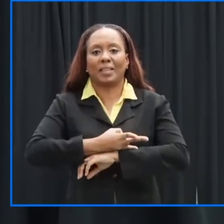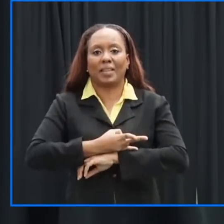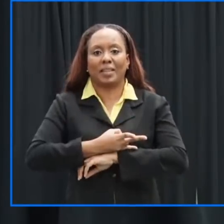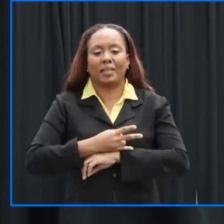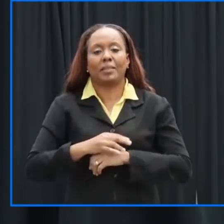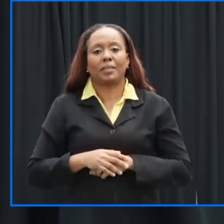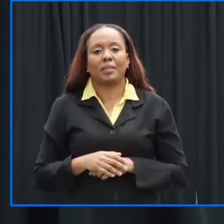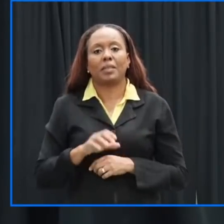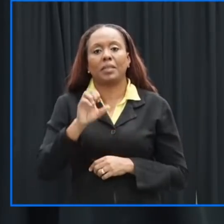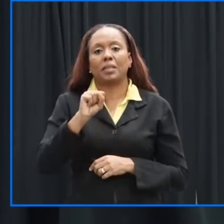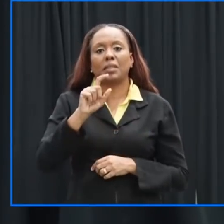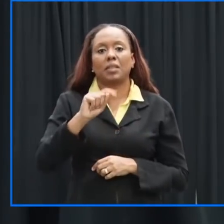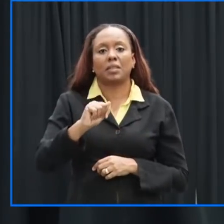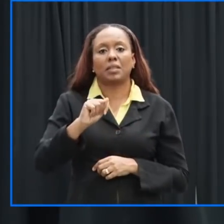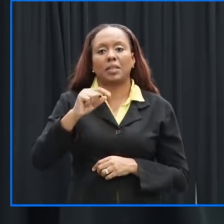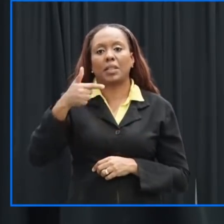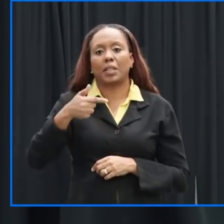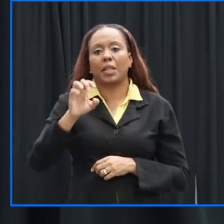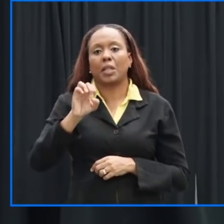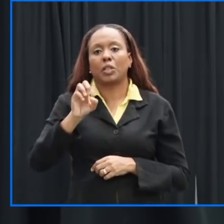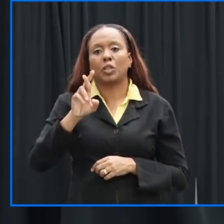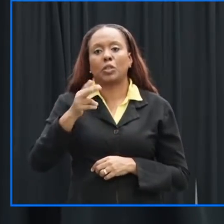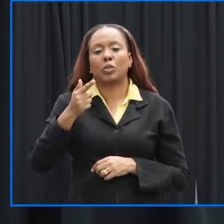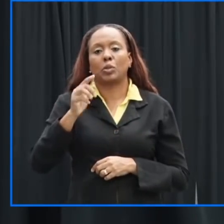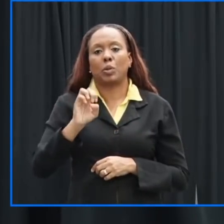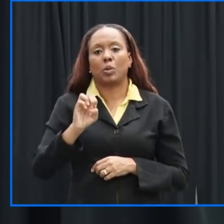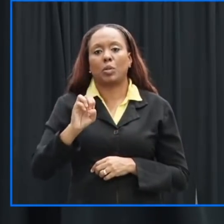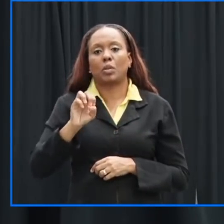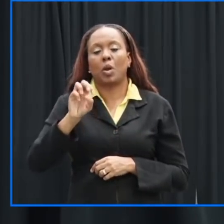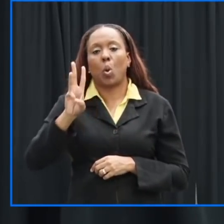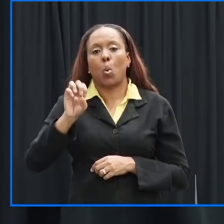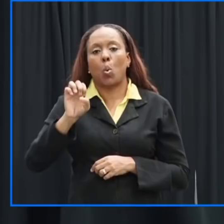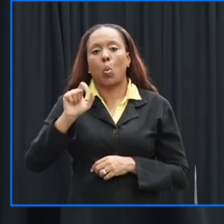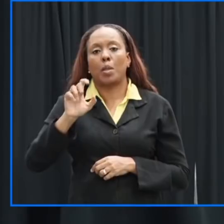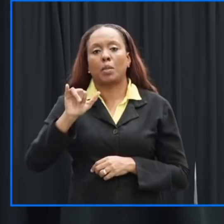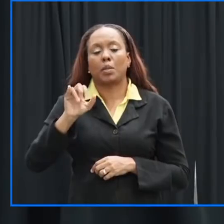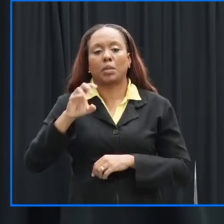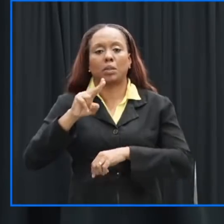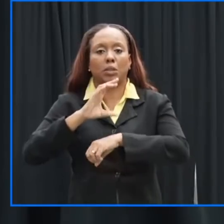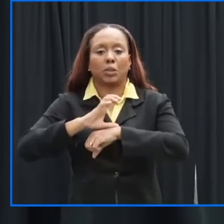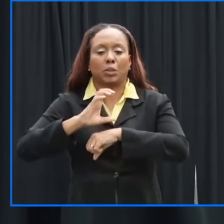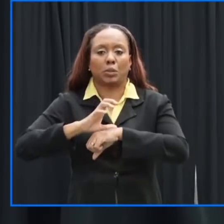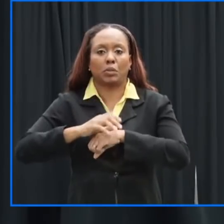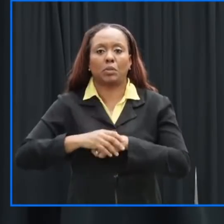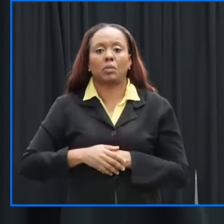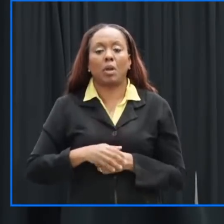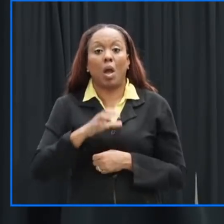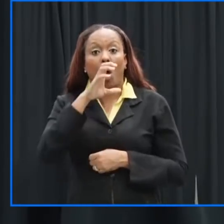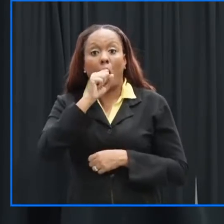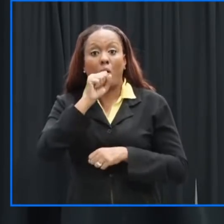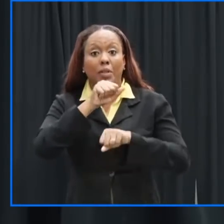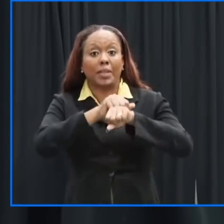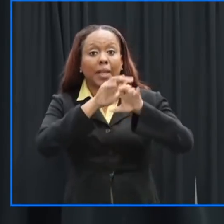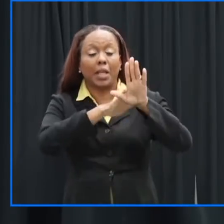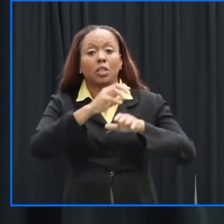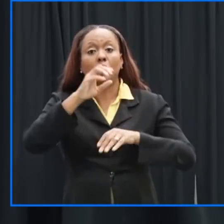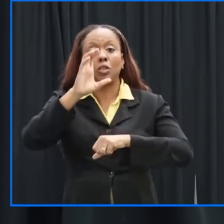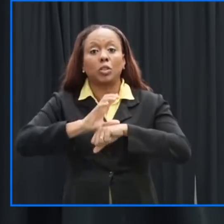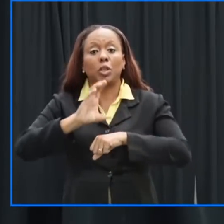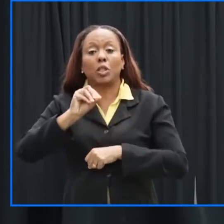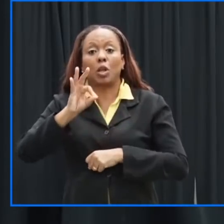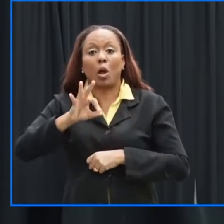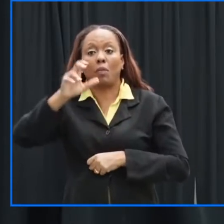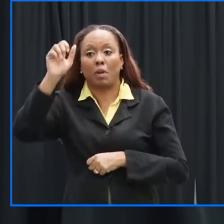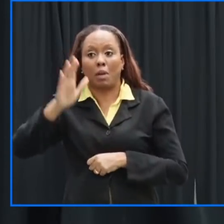Church, St. George, Ellerton Wesleyan Holiness Church, St. James, Orange Hill Church of God, St.